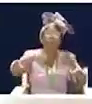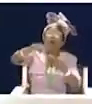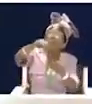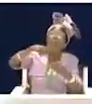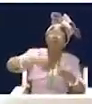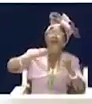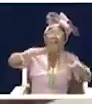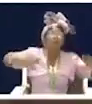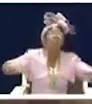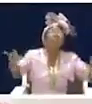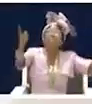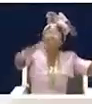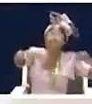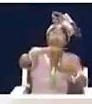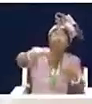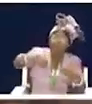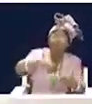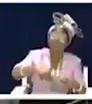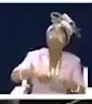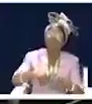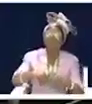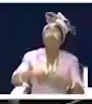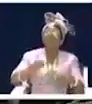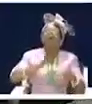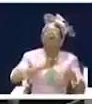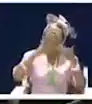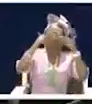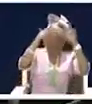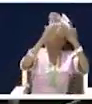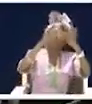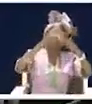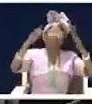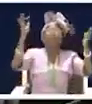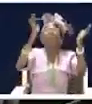lere mori jesu ni